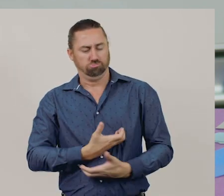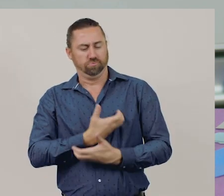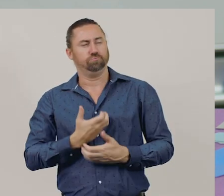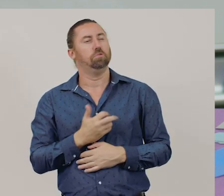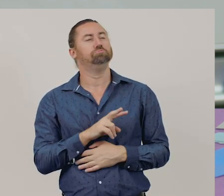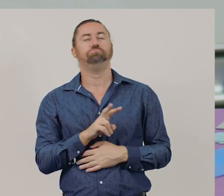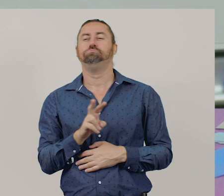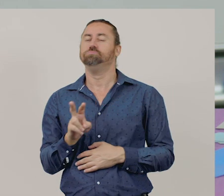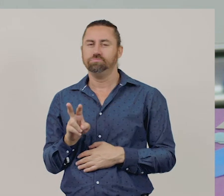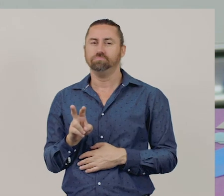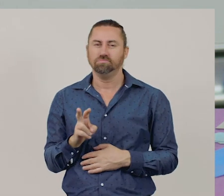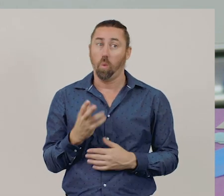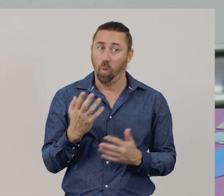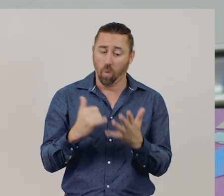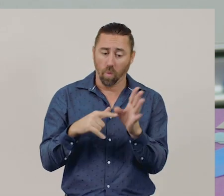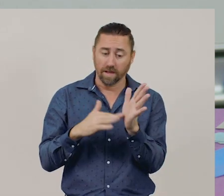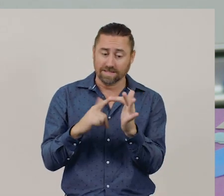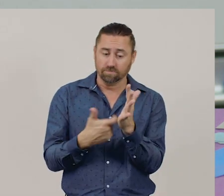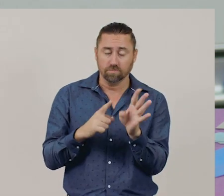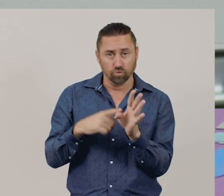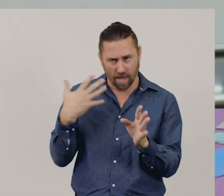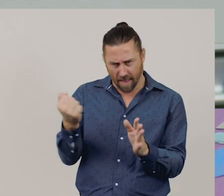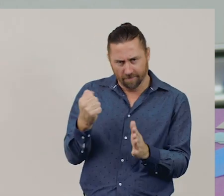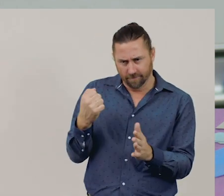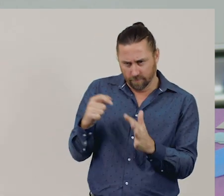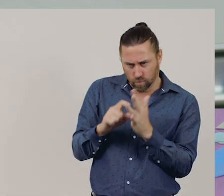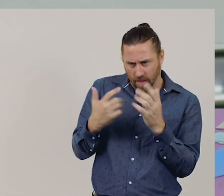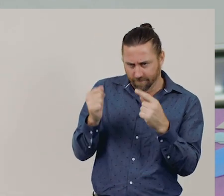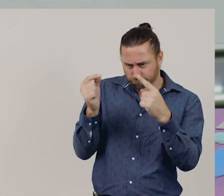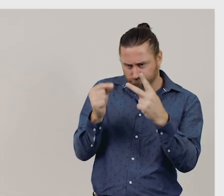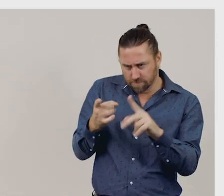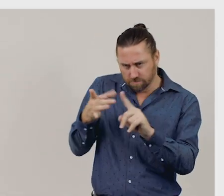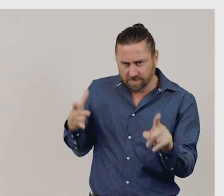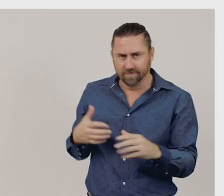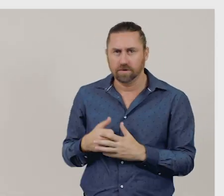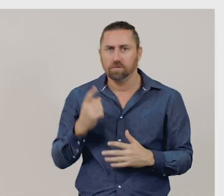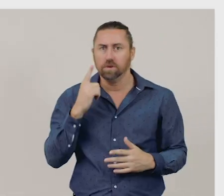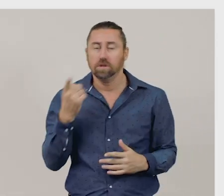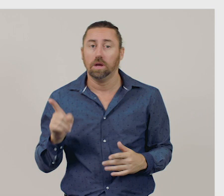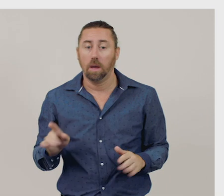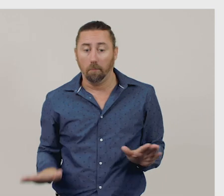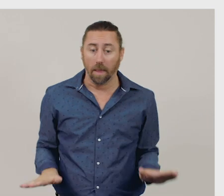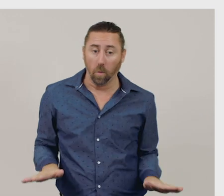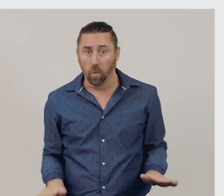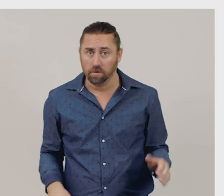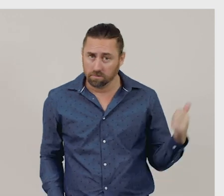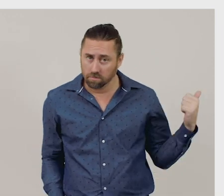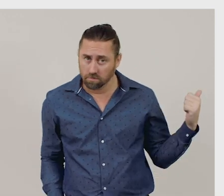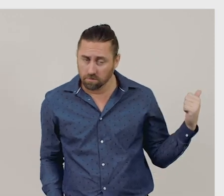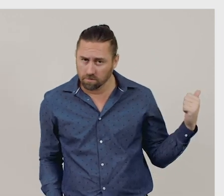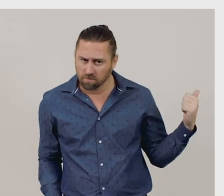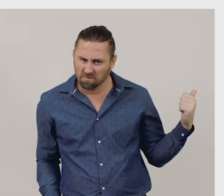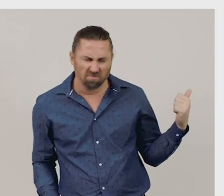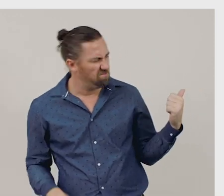can be functional and have a practical use. Look at these penguins. Do you think they have